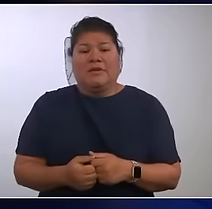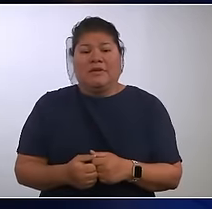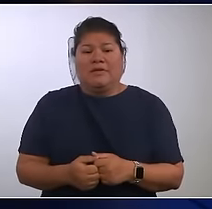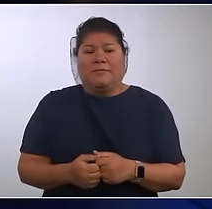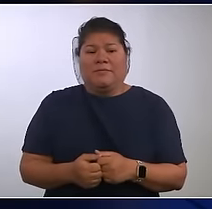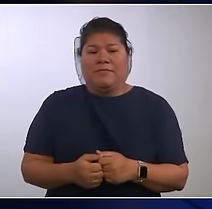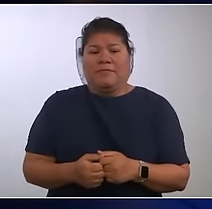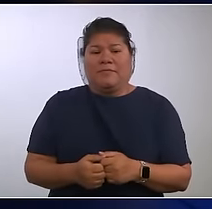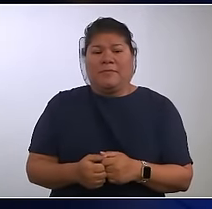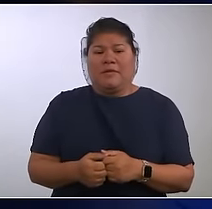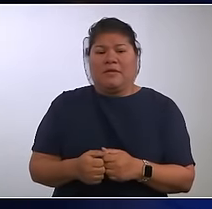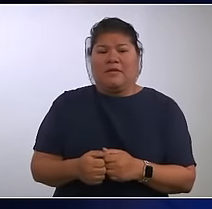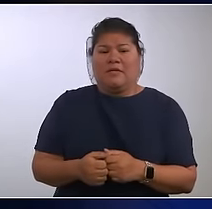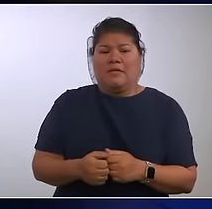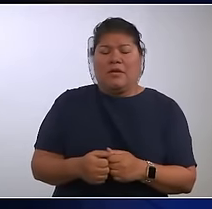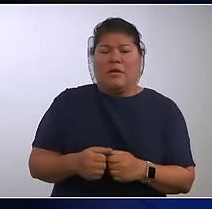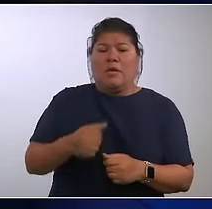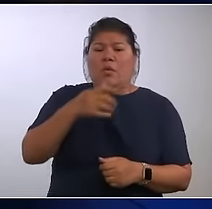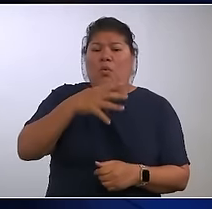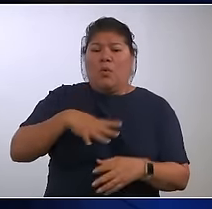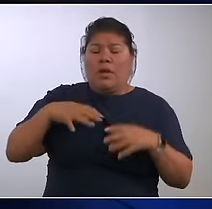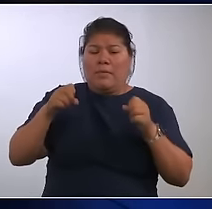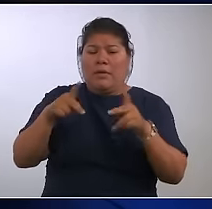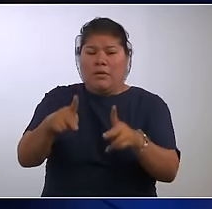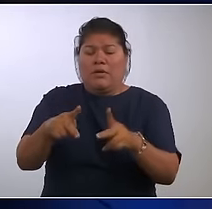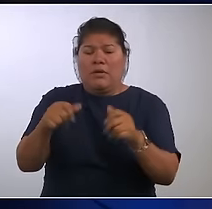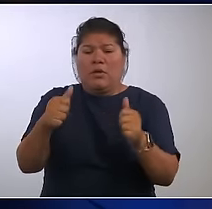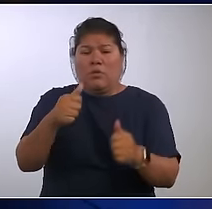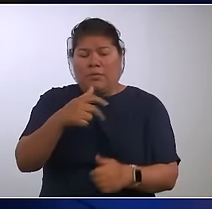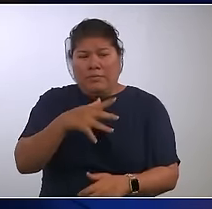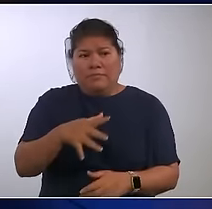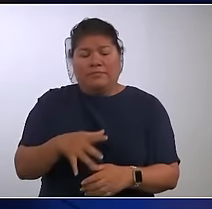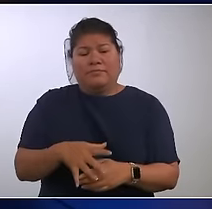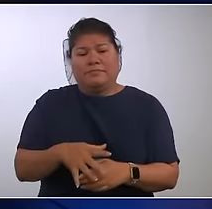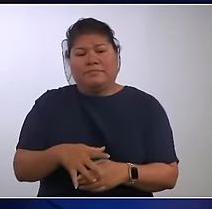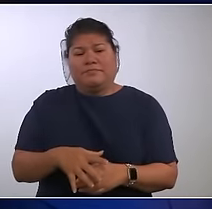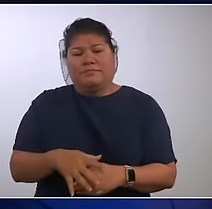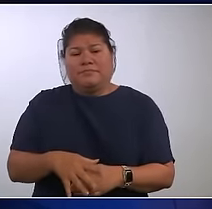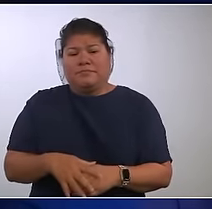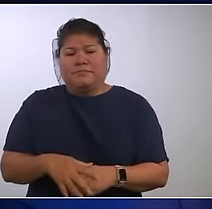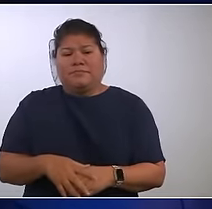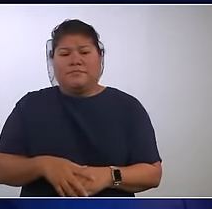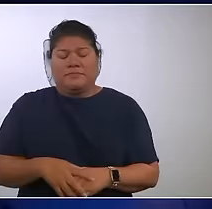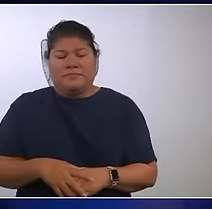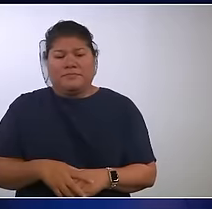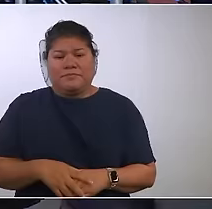apostolic entre assembly, mujeres apostólicas. These apostolic women.